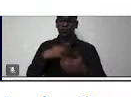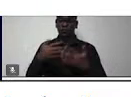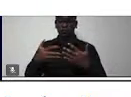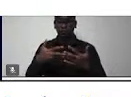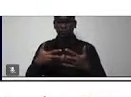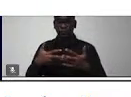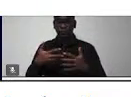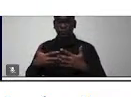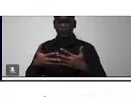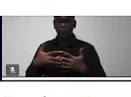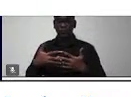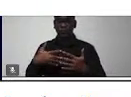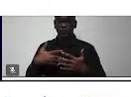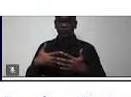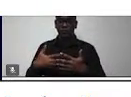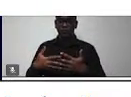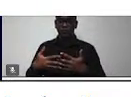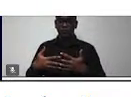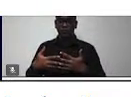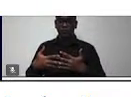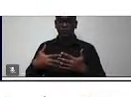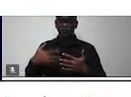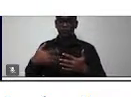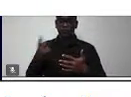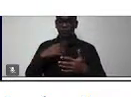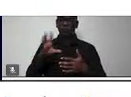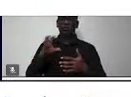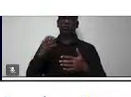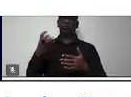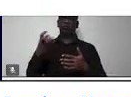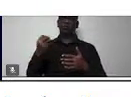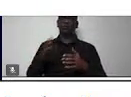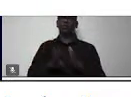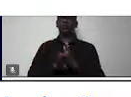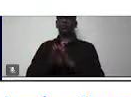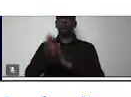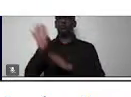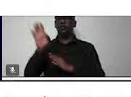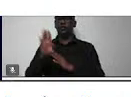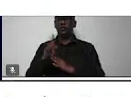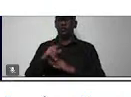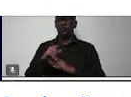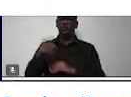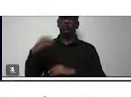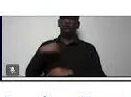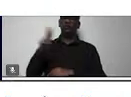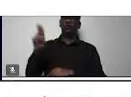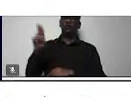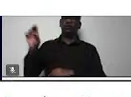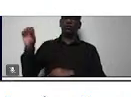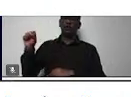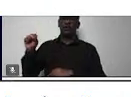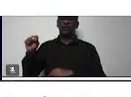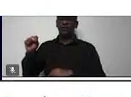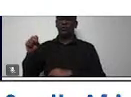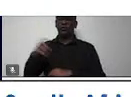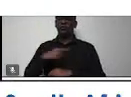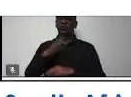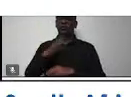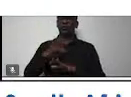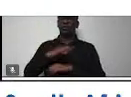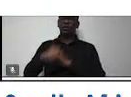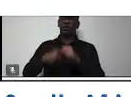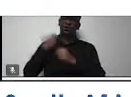really have been, you know, observed in terms actually of exponential increase to the US since the past 10 years.